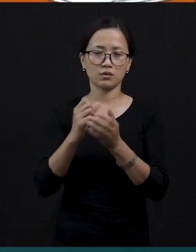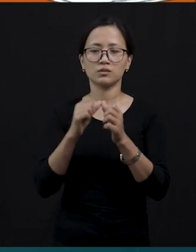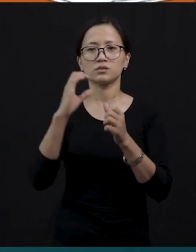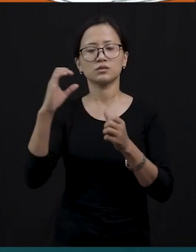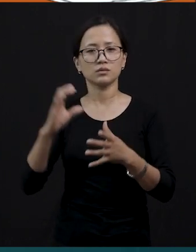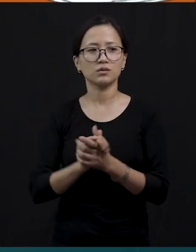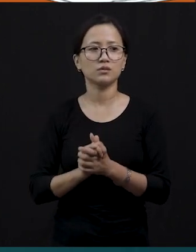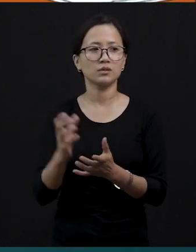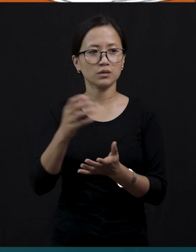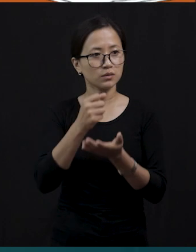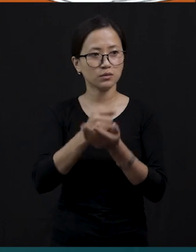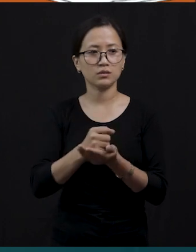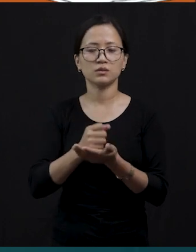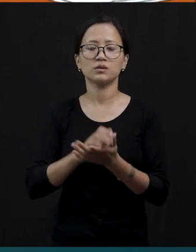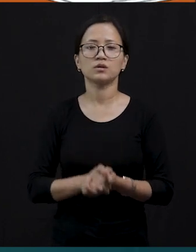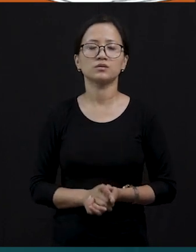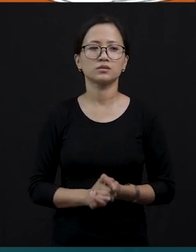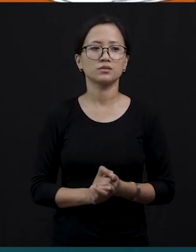4,378. Account holders